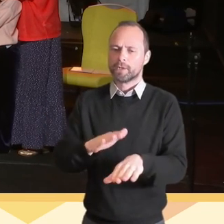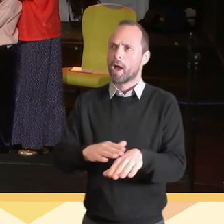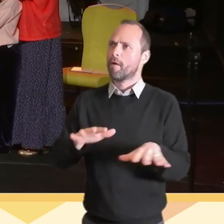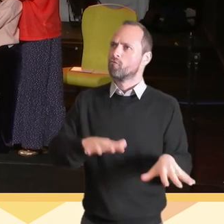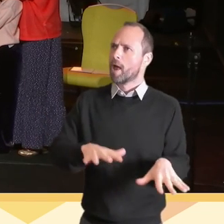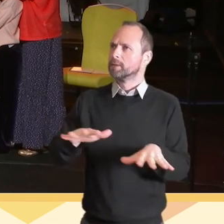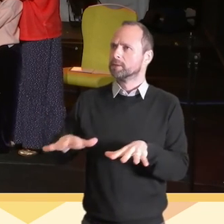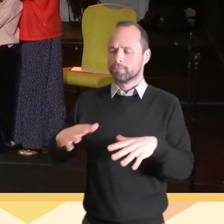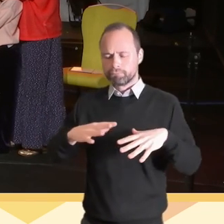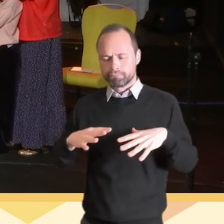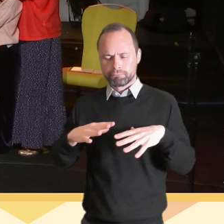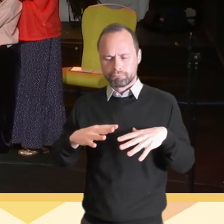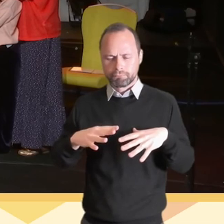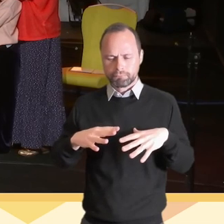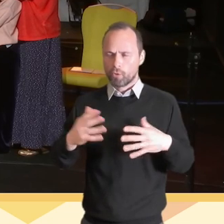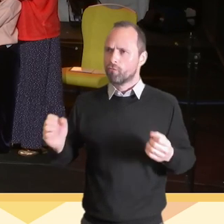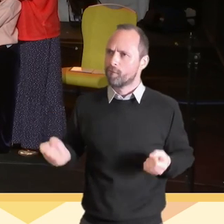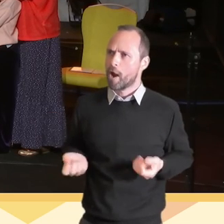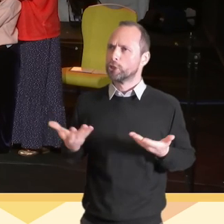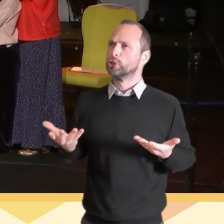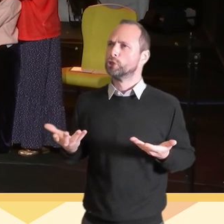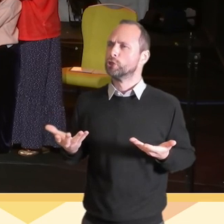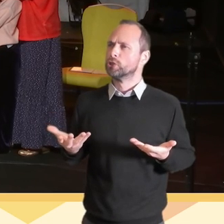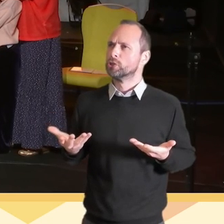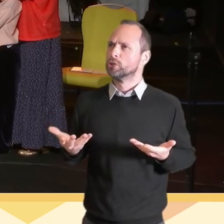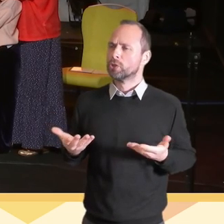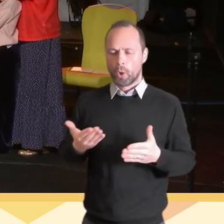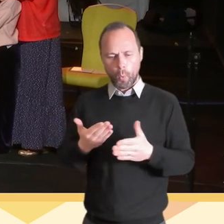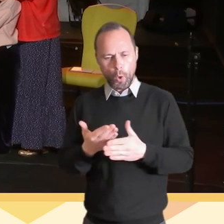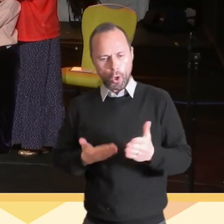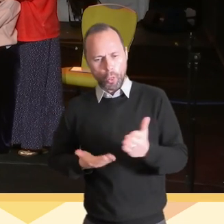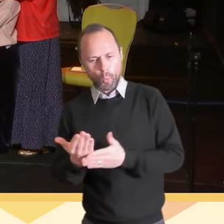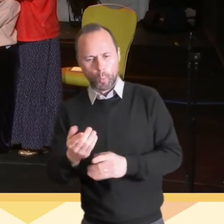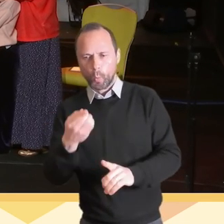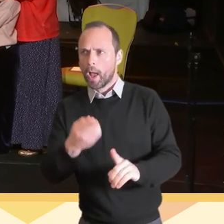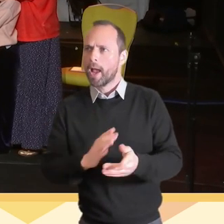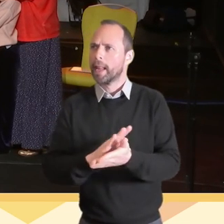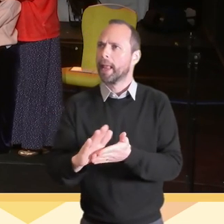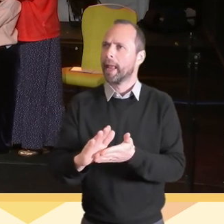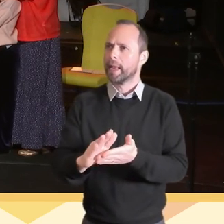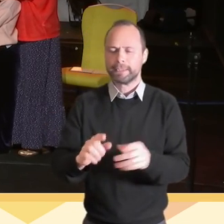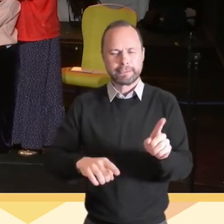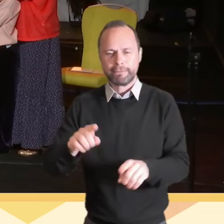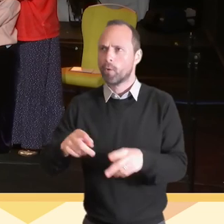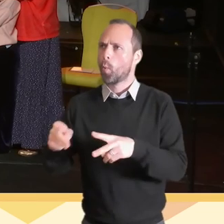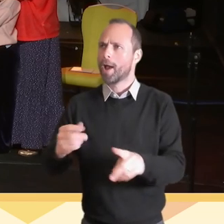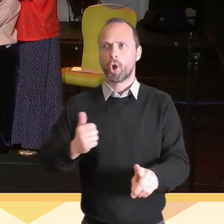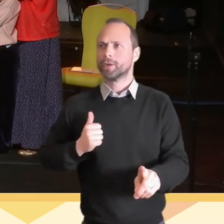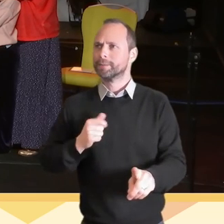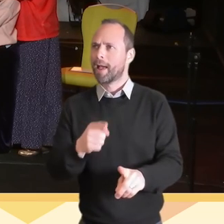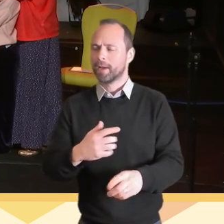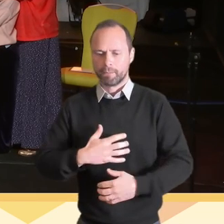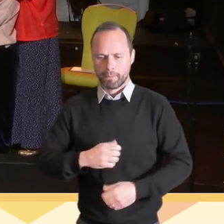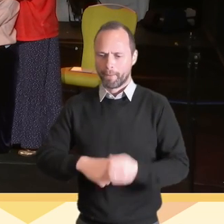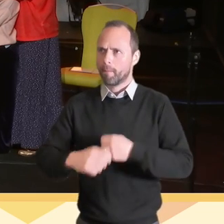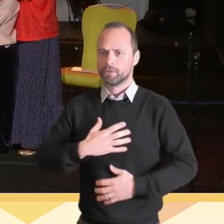And work through her, we pray, in ways that she does not expect, surprising her with your love